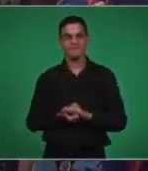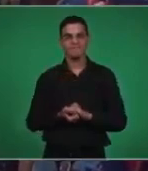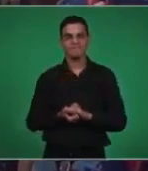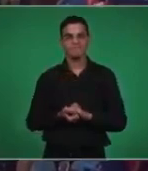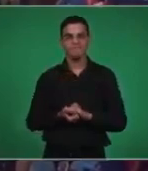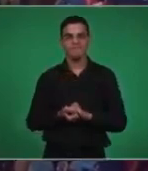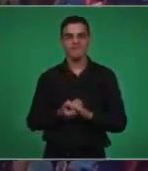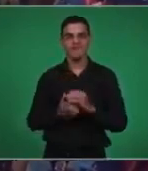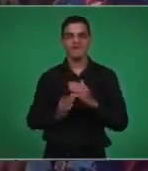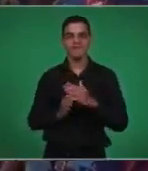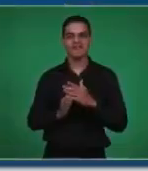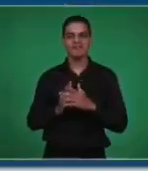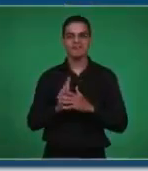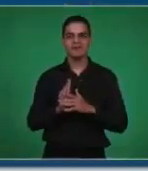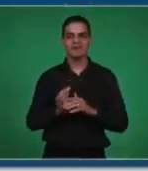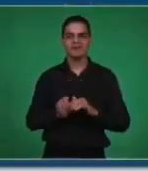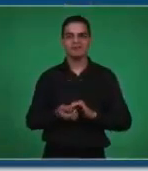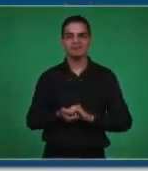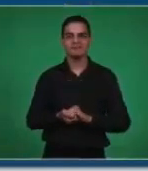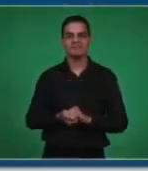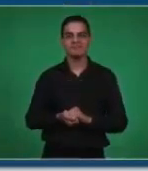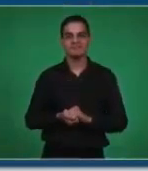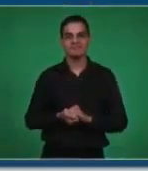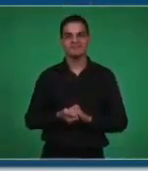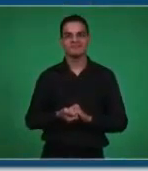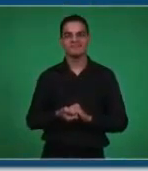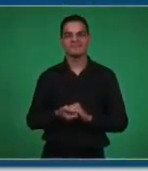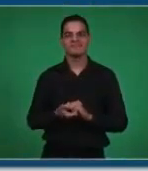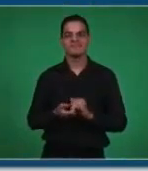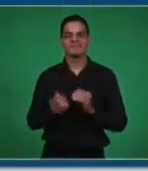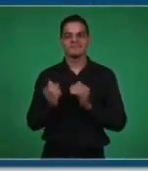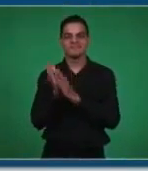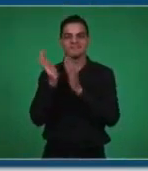Well, you can sing, and then afterwards you're going to speak about the vision.